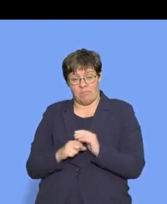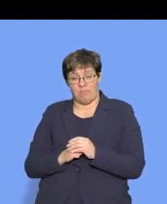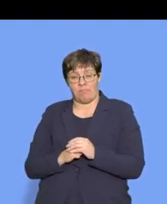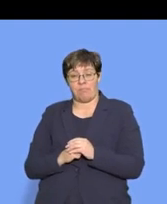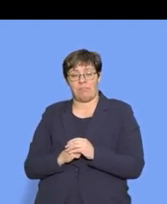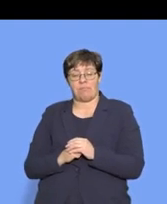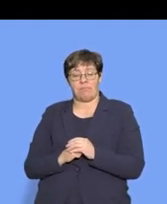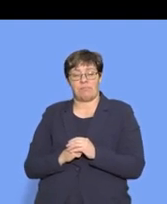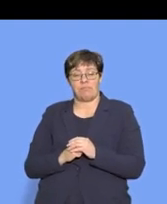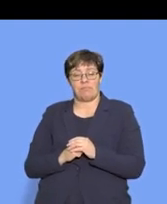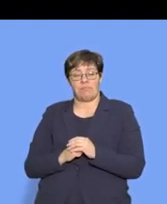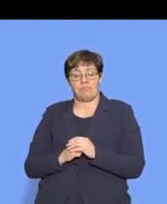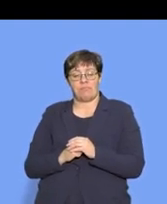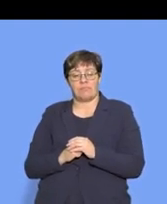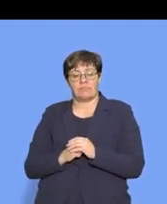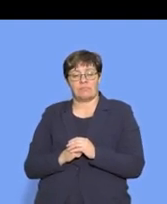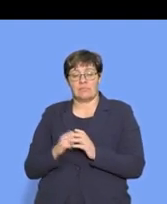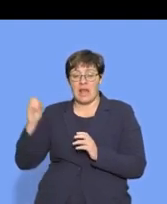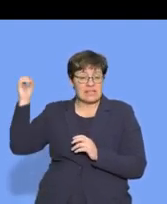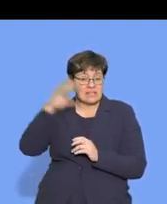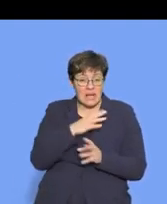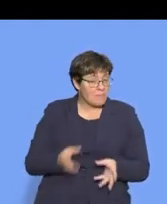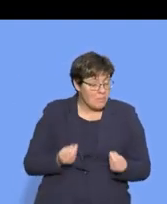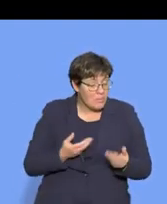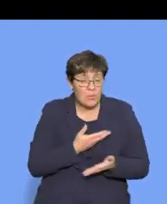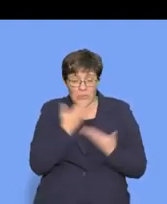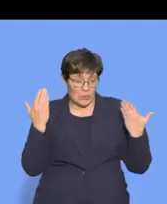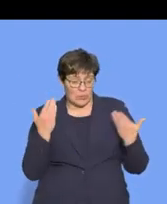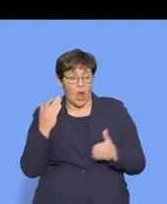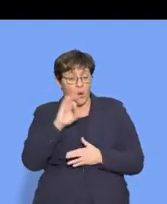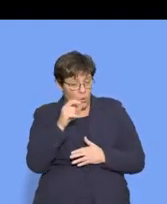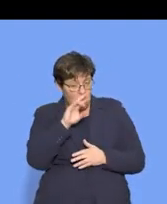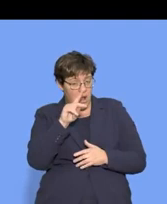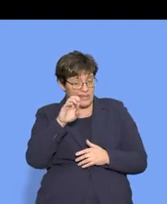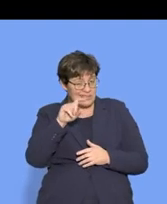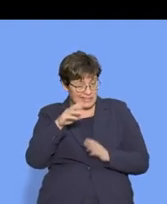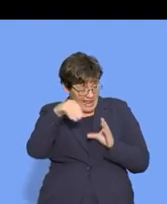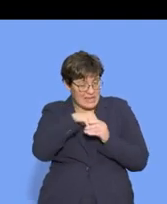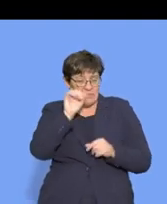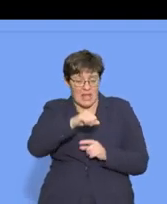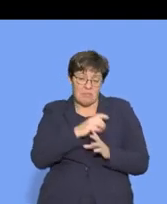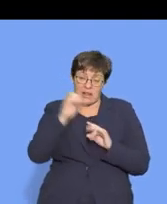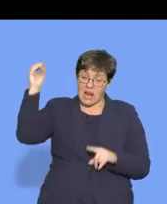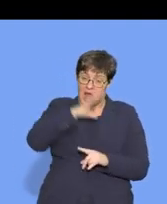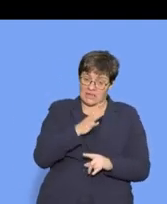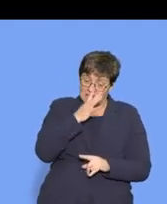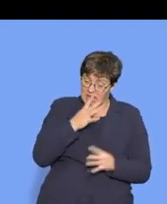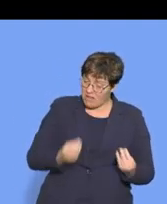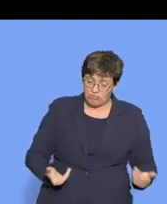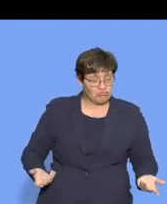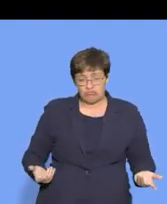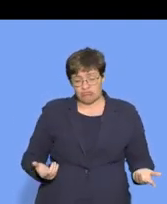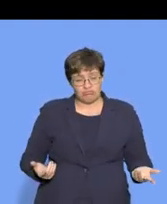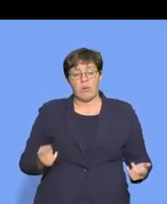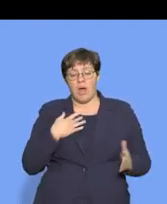they don't get sunlight. They still have chloroplasts, but they don't get a lot of sunlight, so they're not as